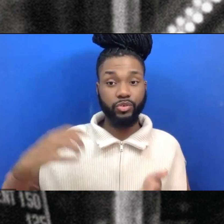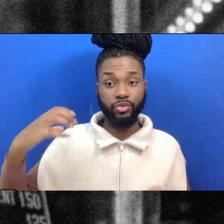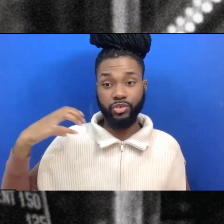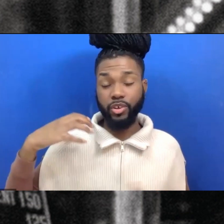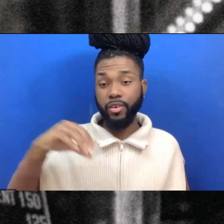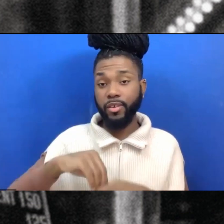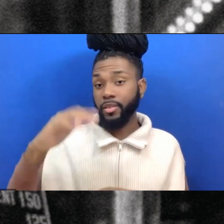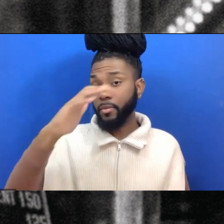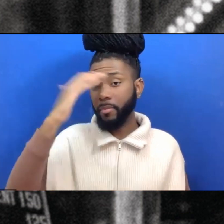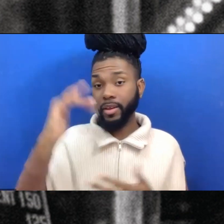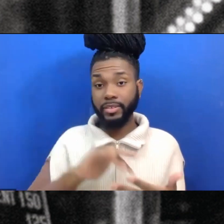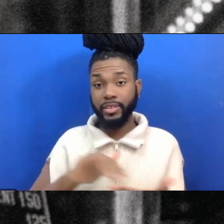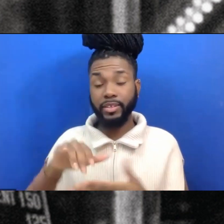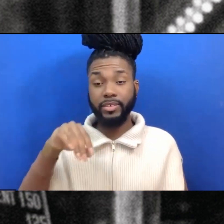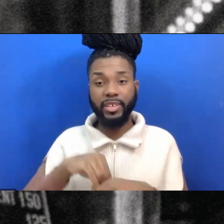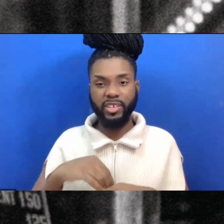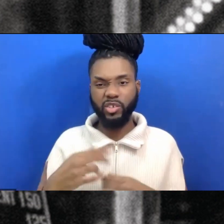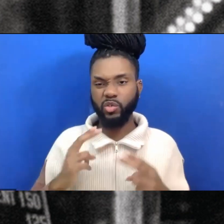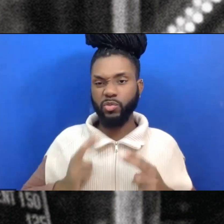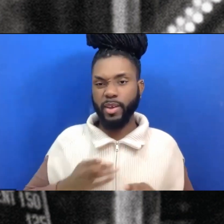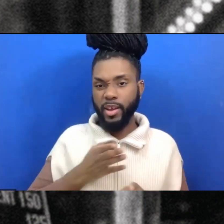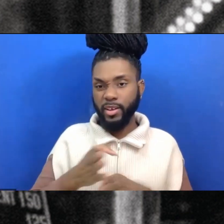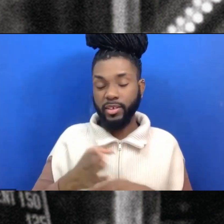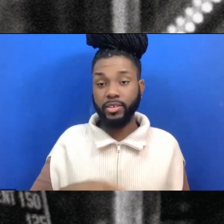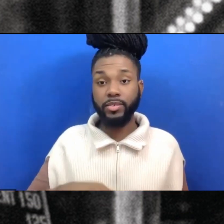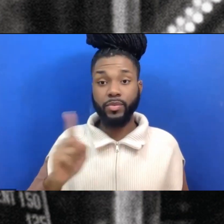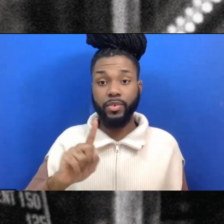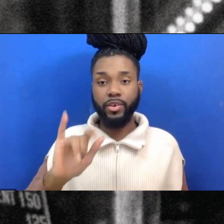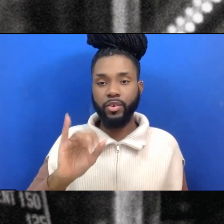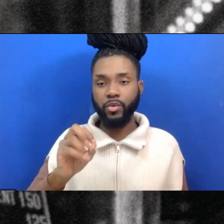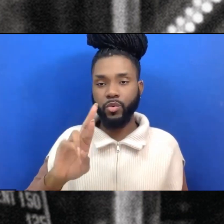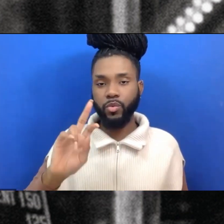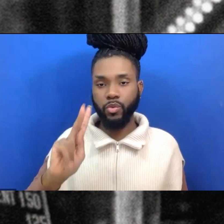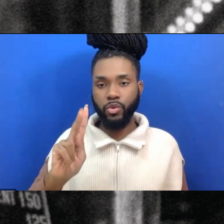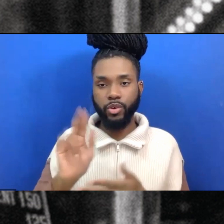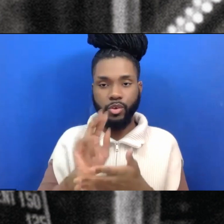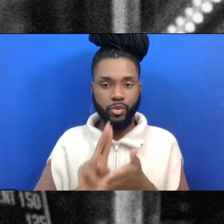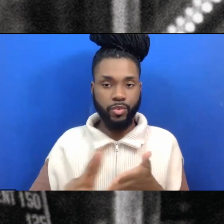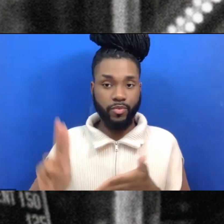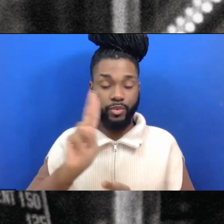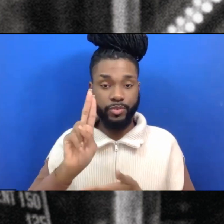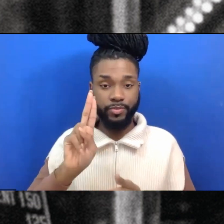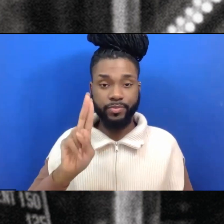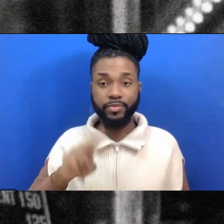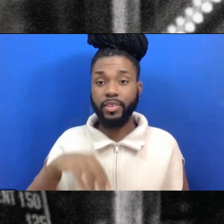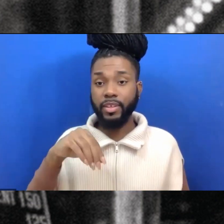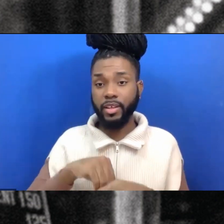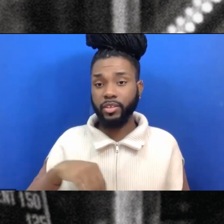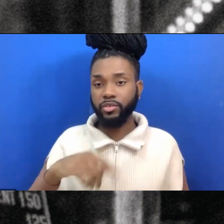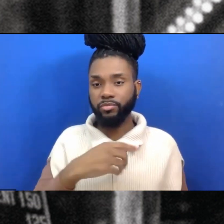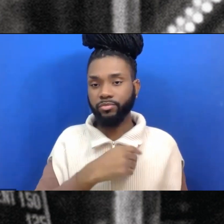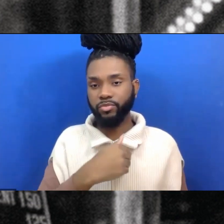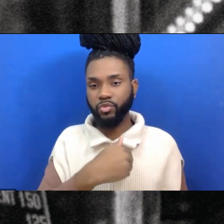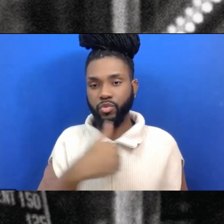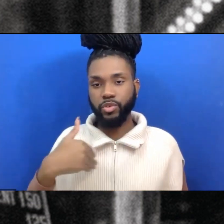in Black Studies in the Humanities at York University in Toronto.